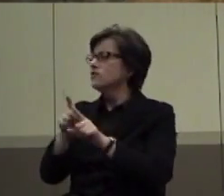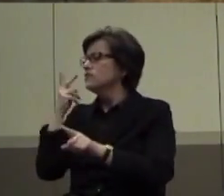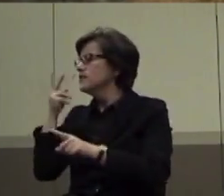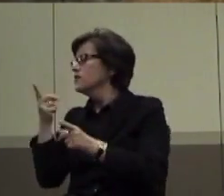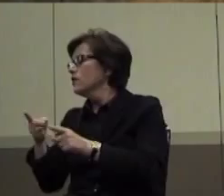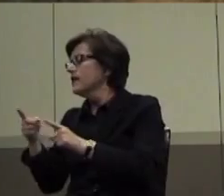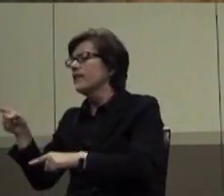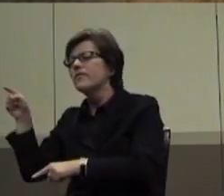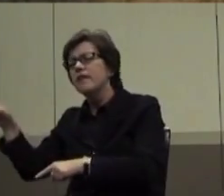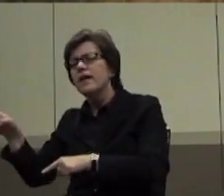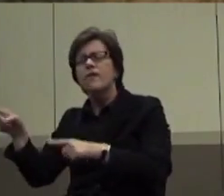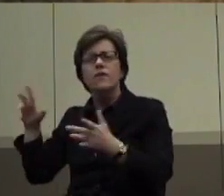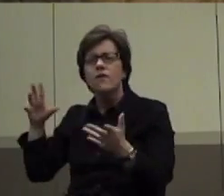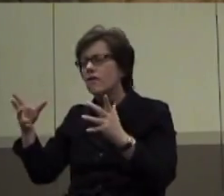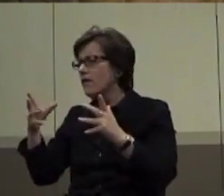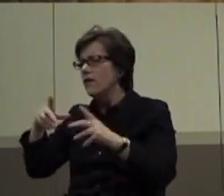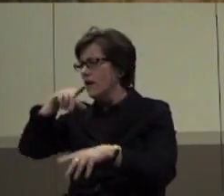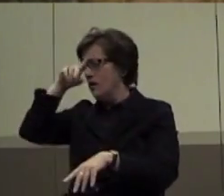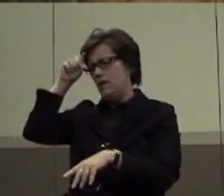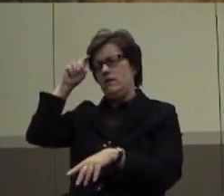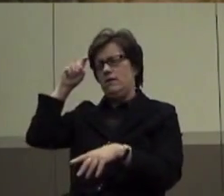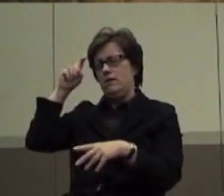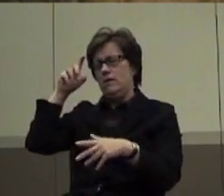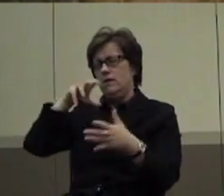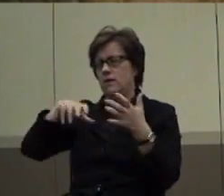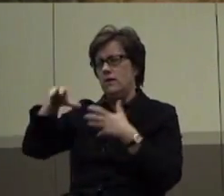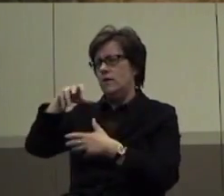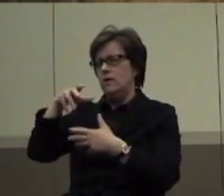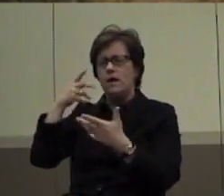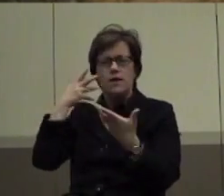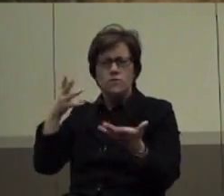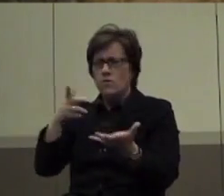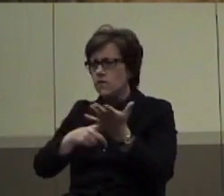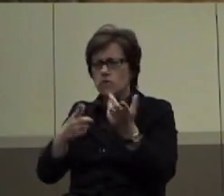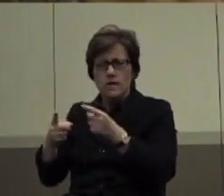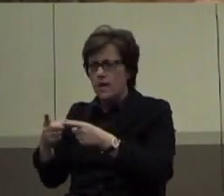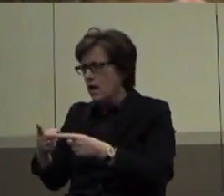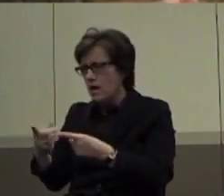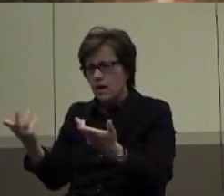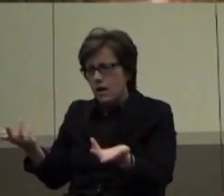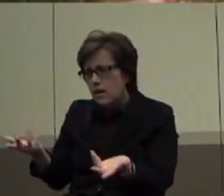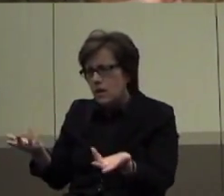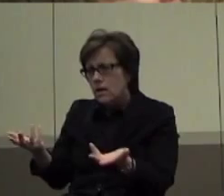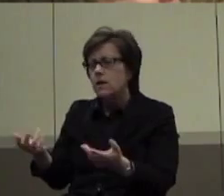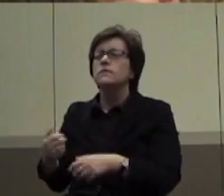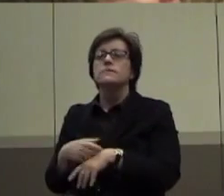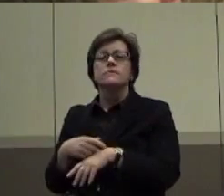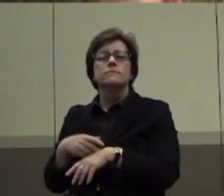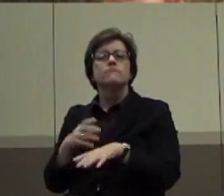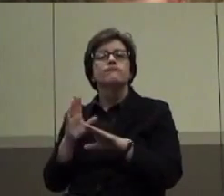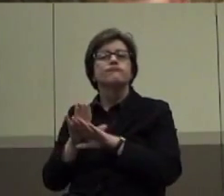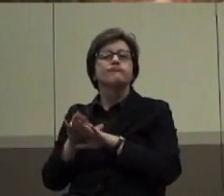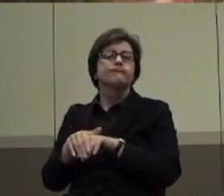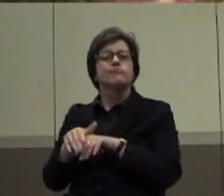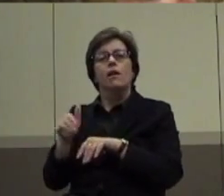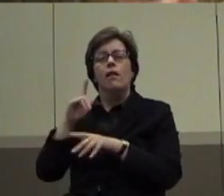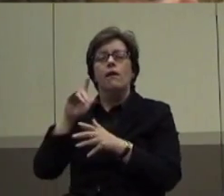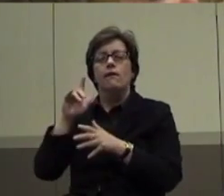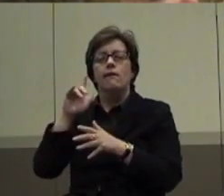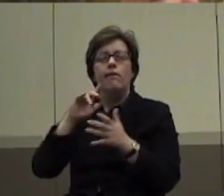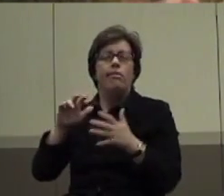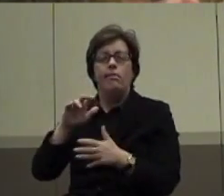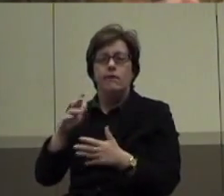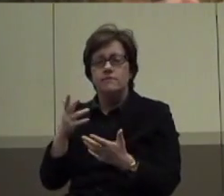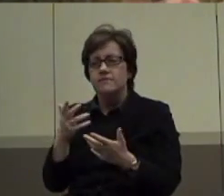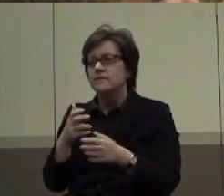going on over here, and I'm left feeling confused. I don't know what's going on. Absolutely. It reduces defensiveness in the other person, but they're also